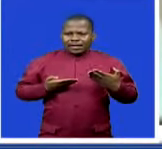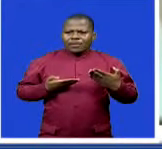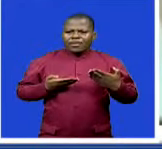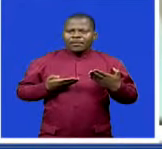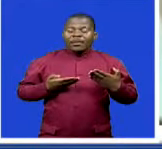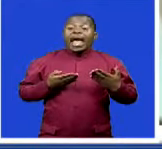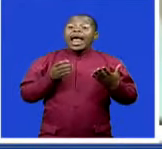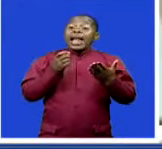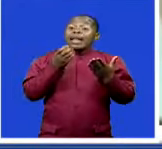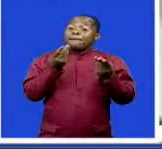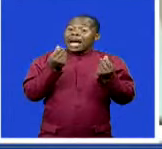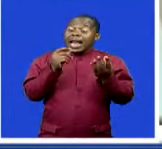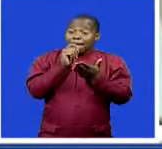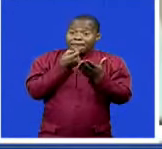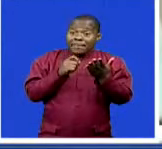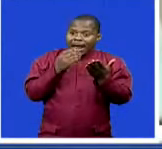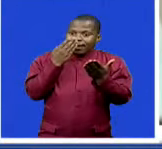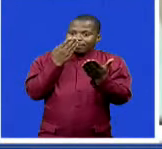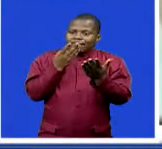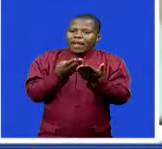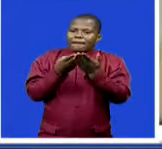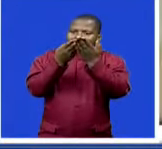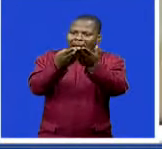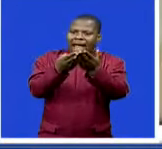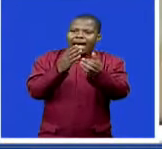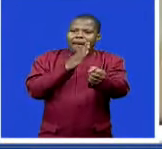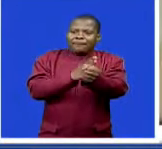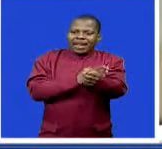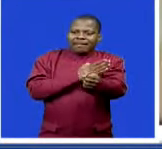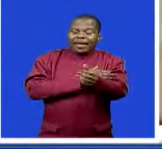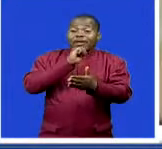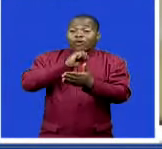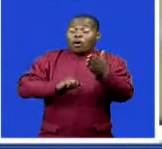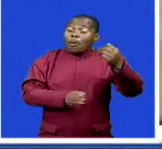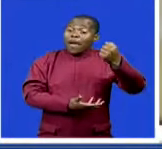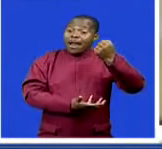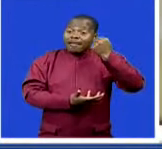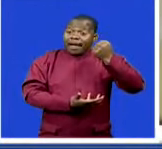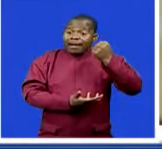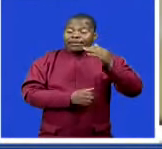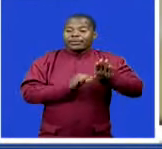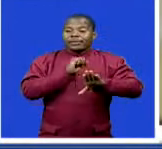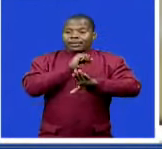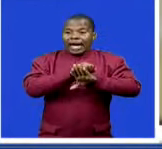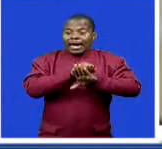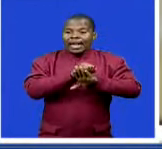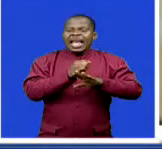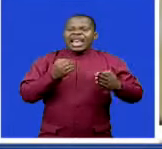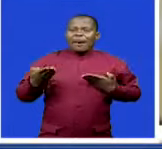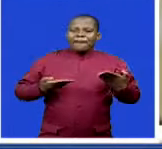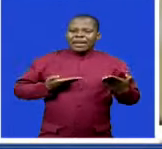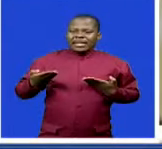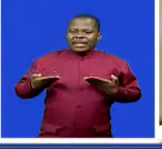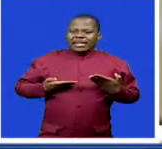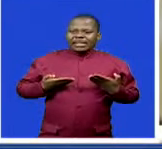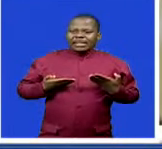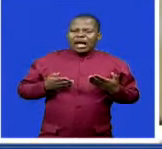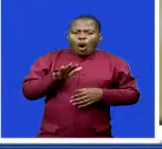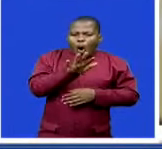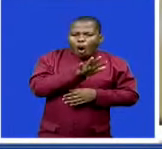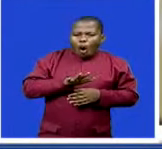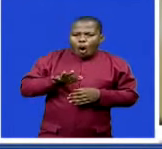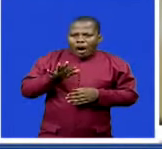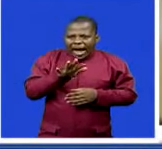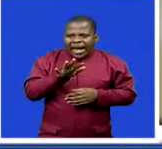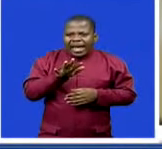their requests in order to benefit from the fund. All those that were affected,